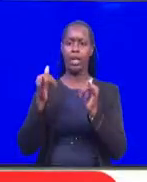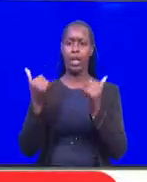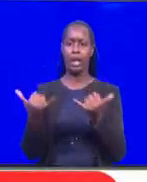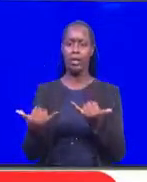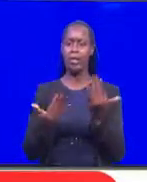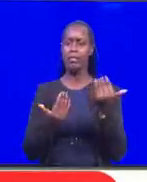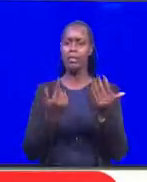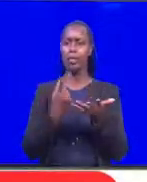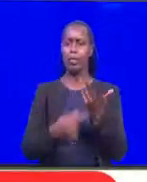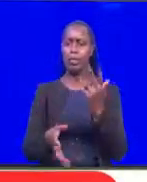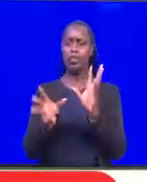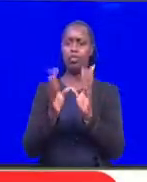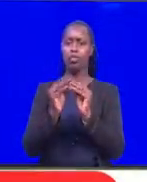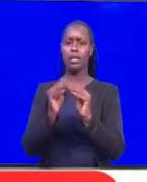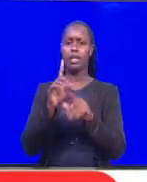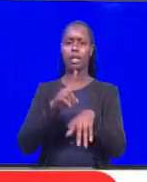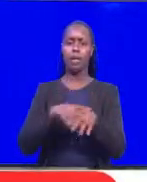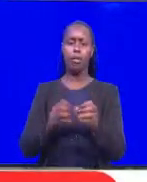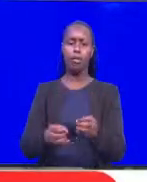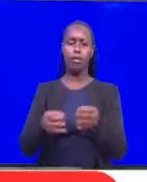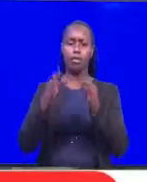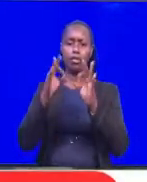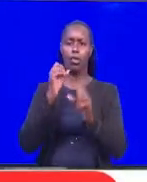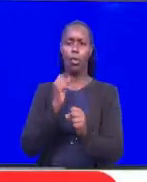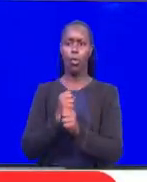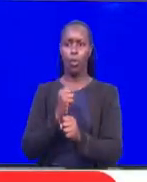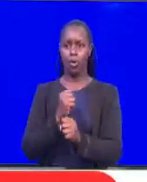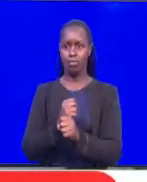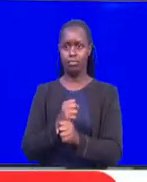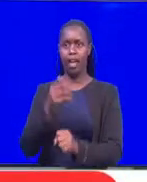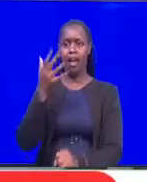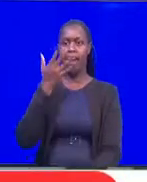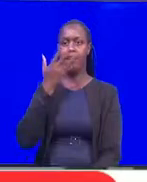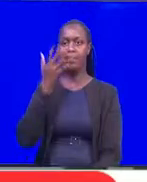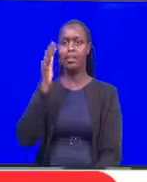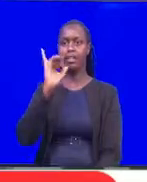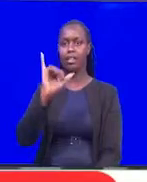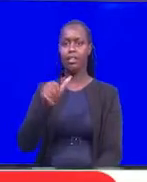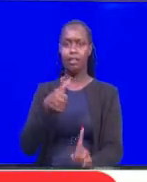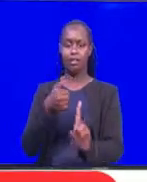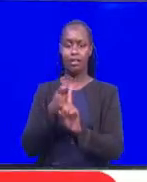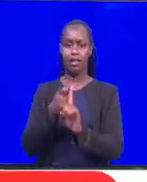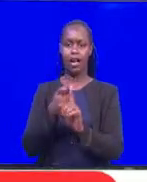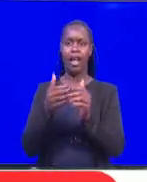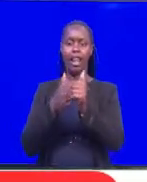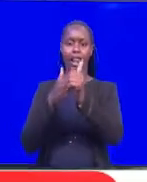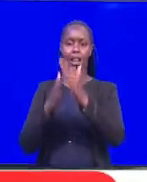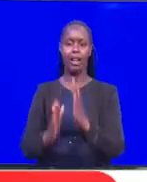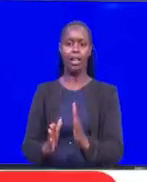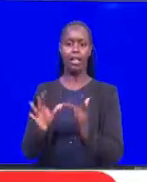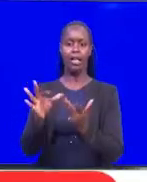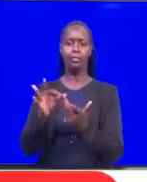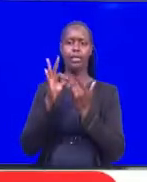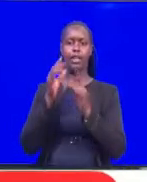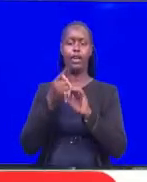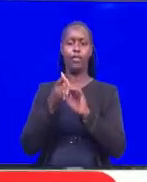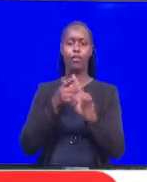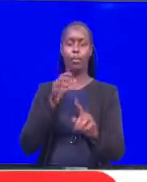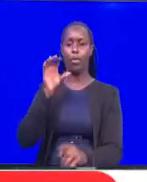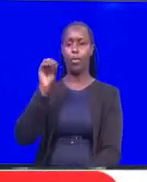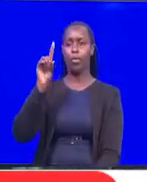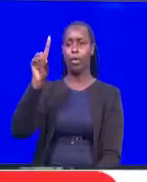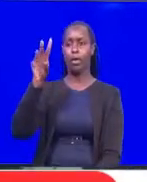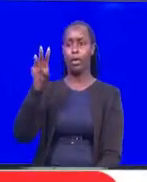do so during official working hours. In response to the attack, leaders and especially those from the Orange Democratic Movement,